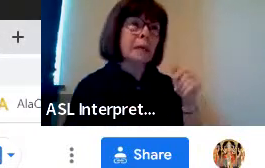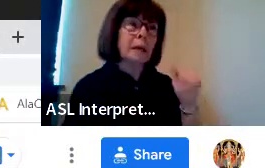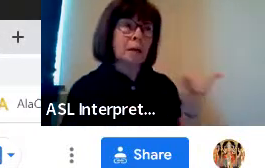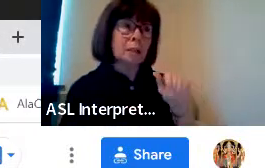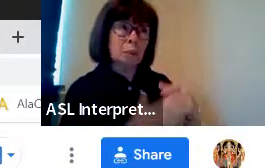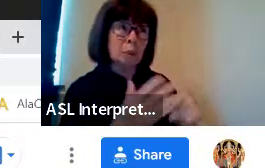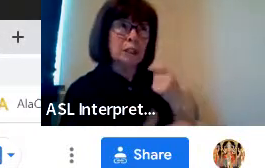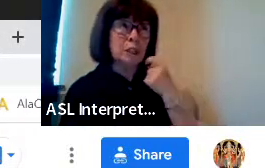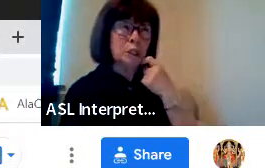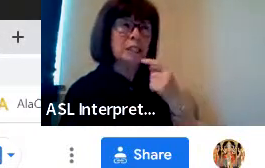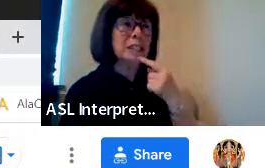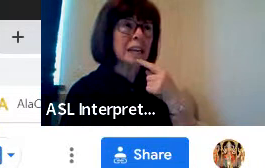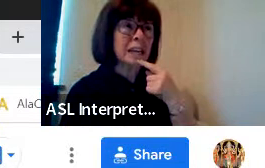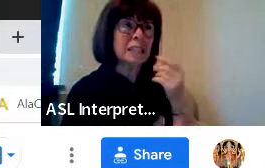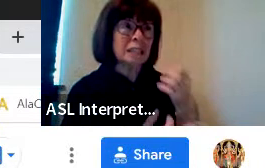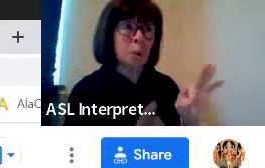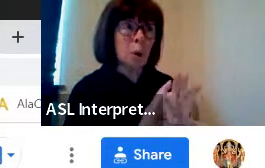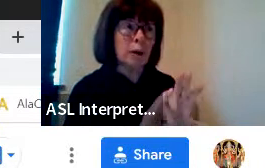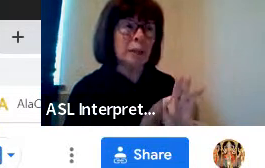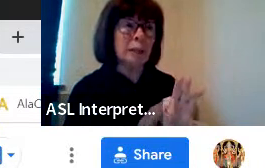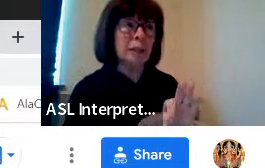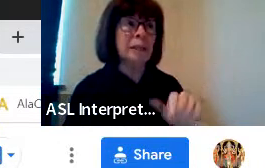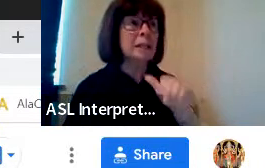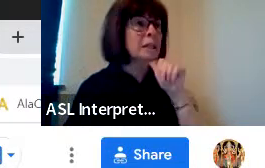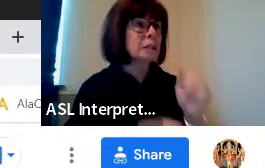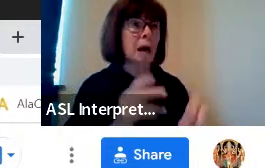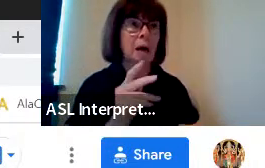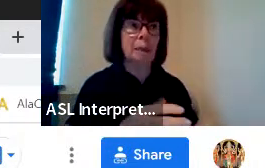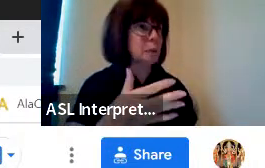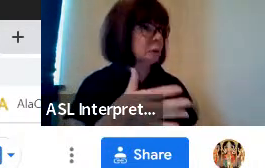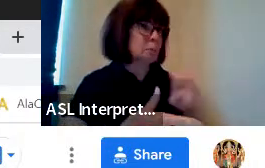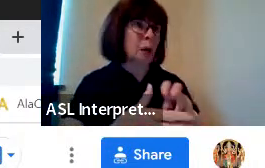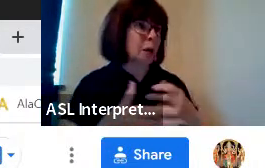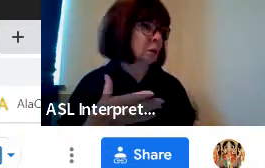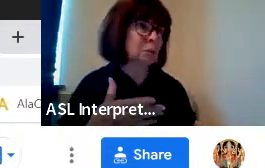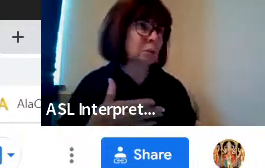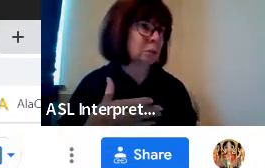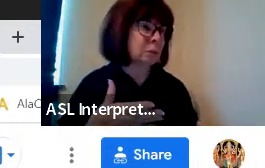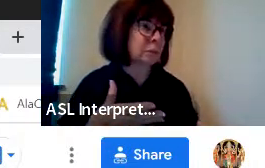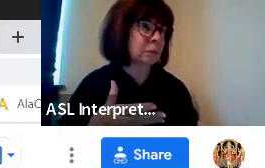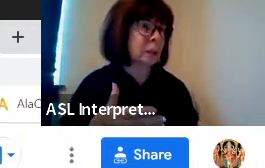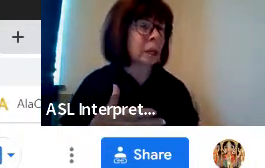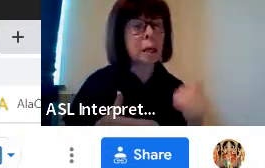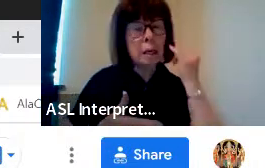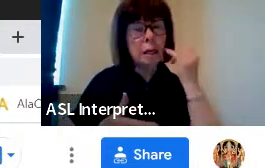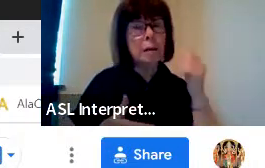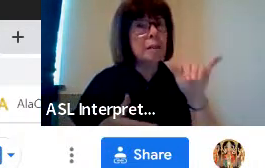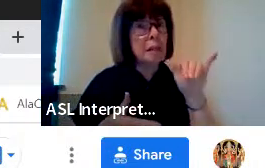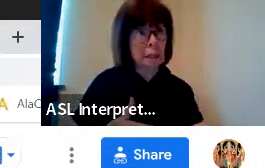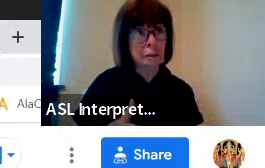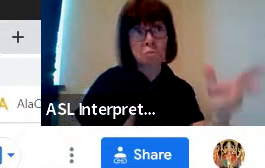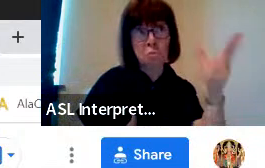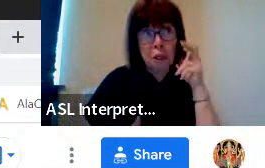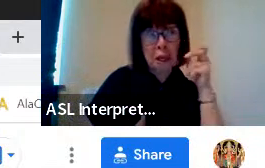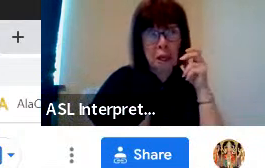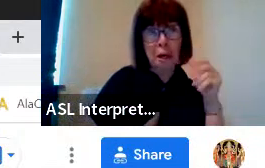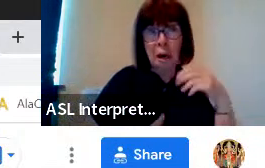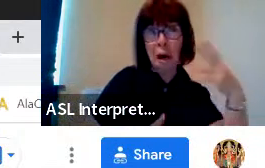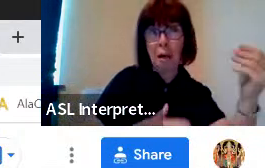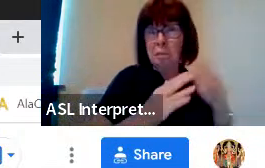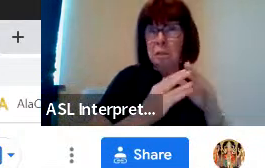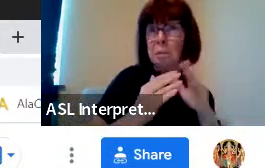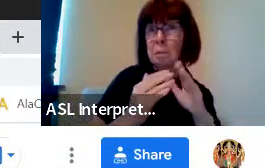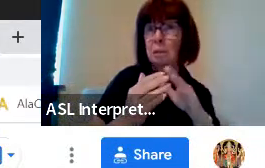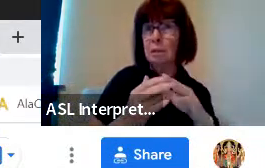important, information it's just not people's priorities. If that's what we're hearing, out in our communities, whether it's at test sites or